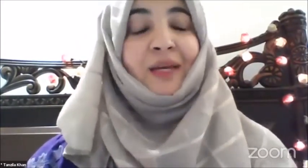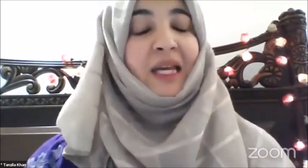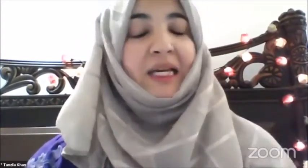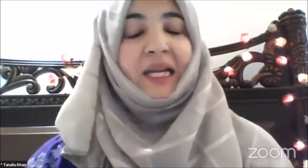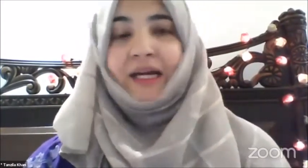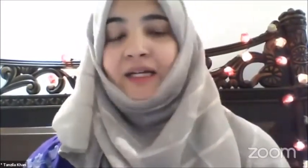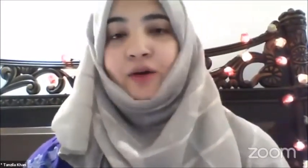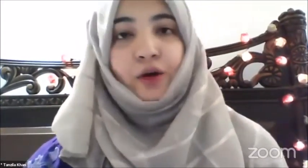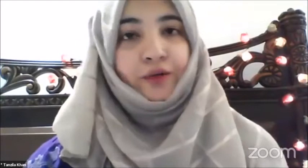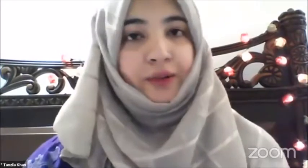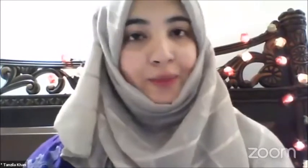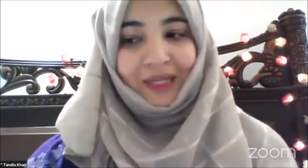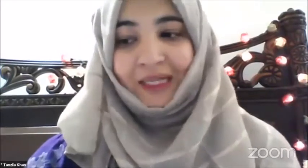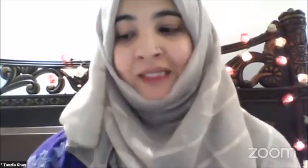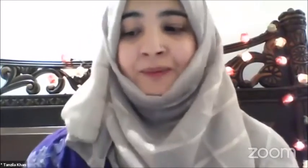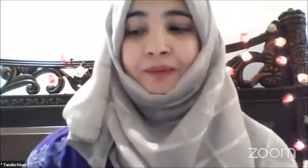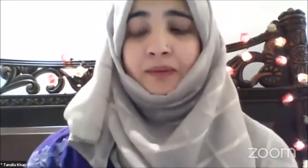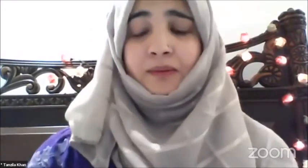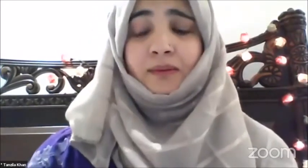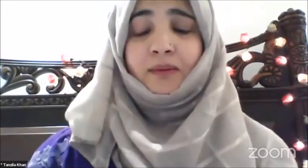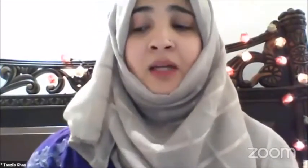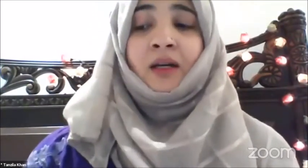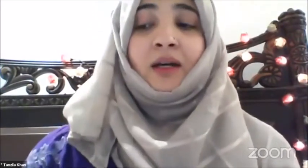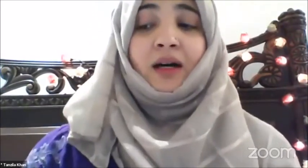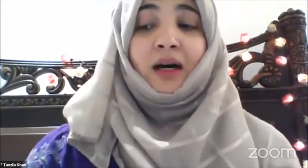has been ignited all over the place,